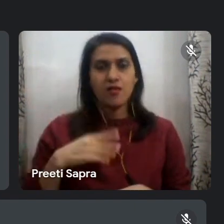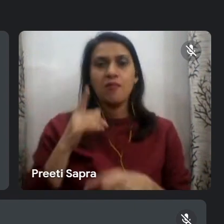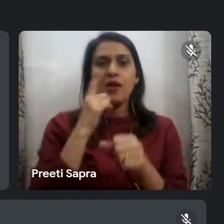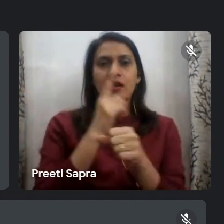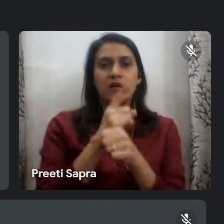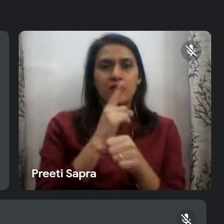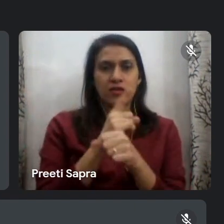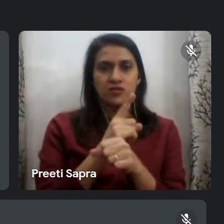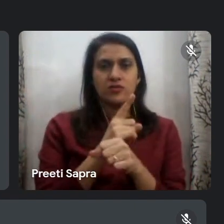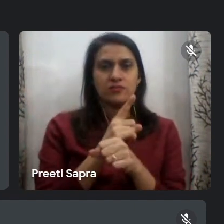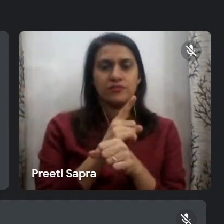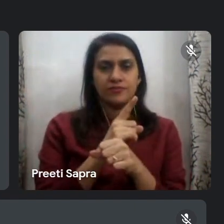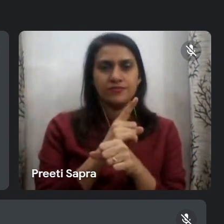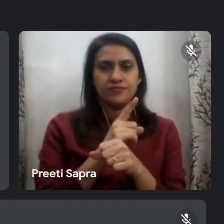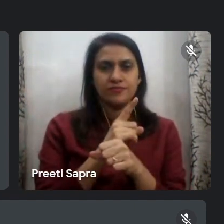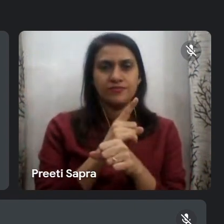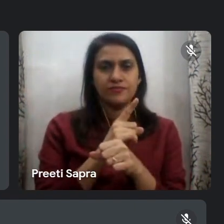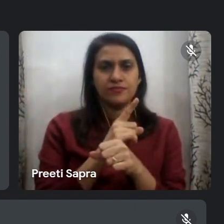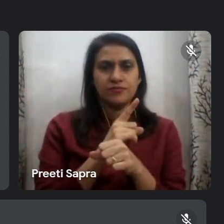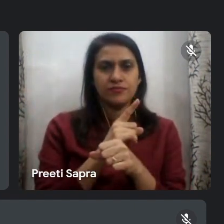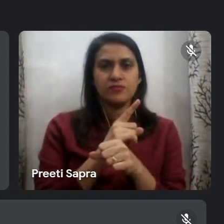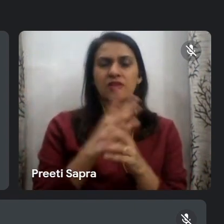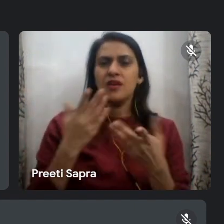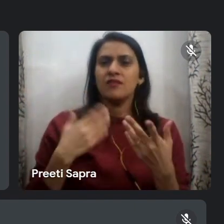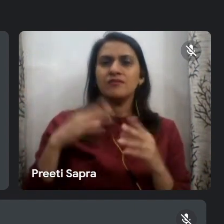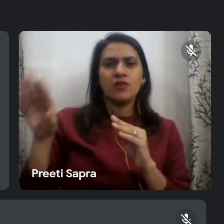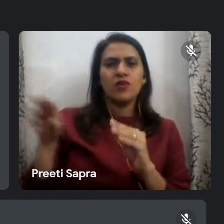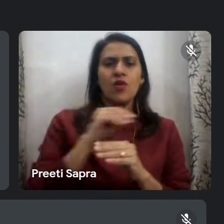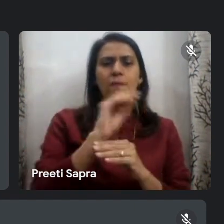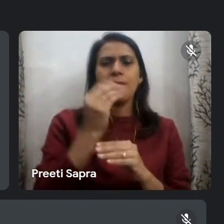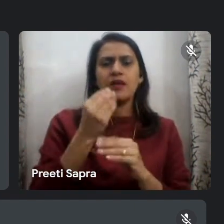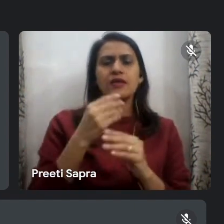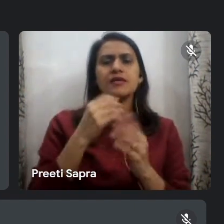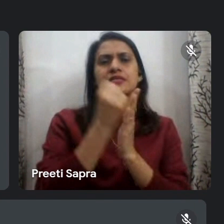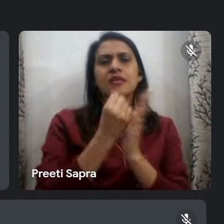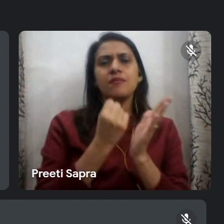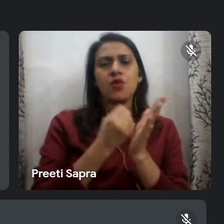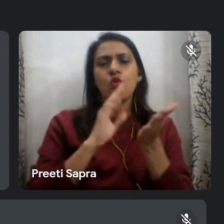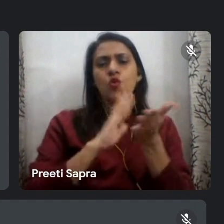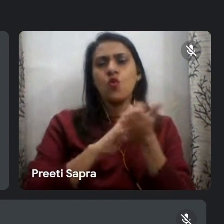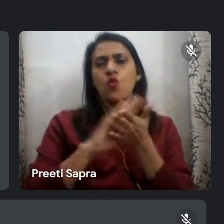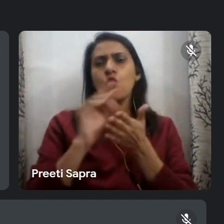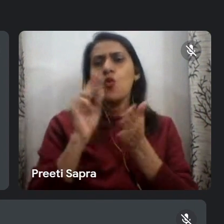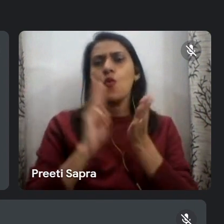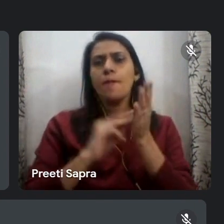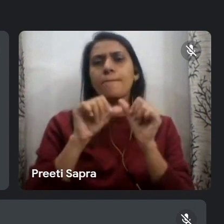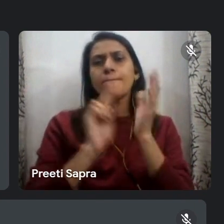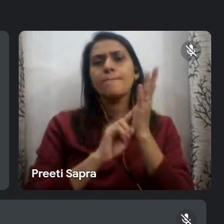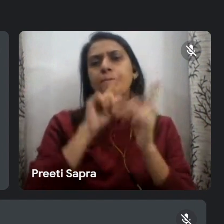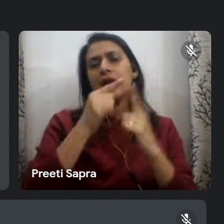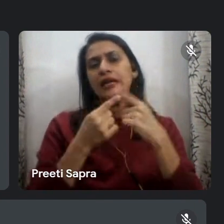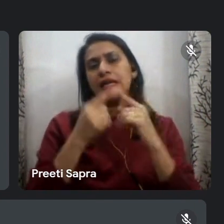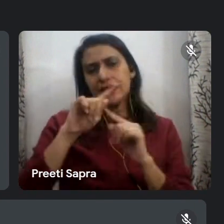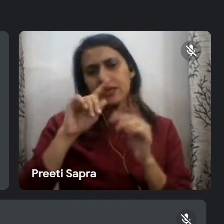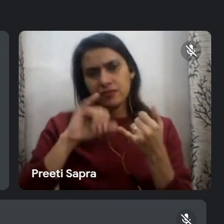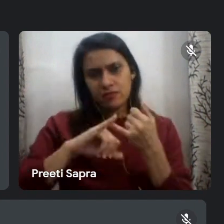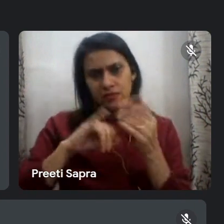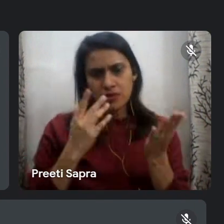like, let's put him into humanities, let's put him into arts, let's put him into something